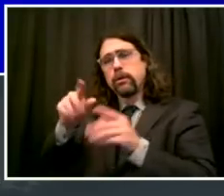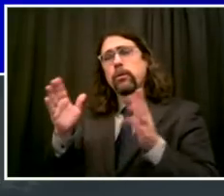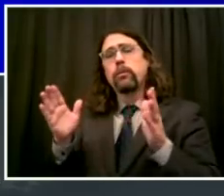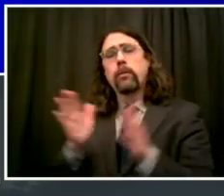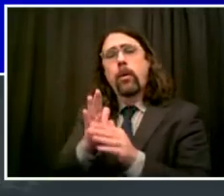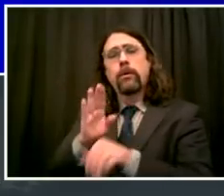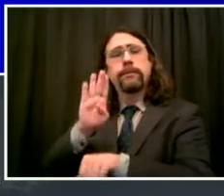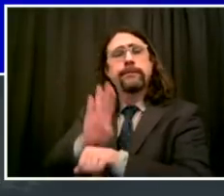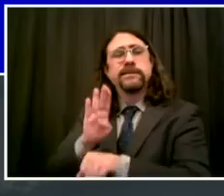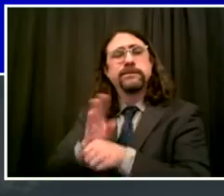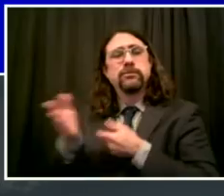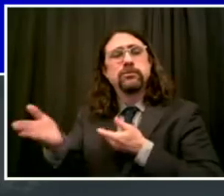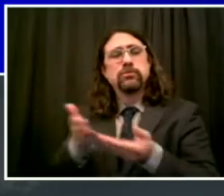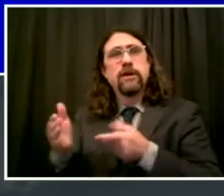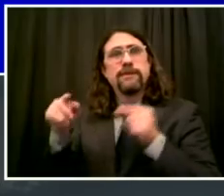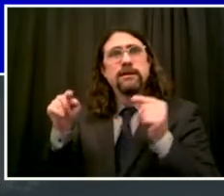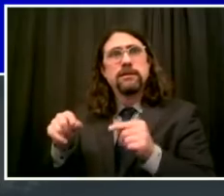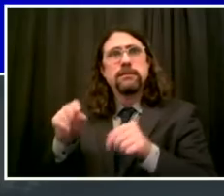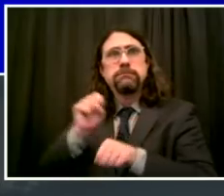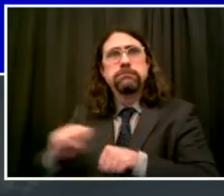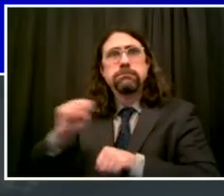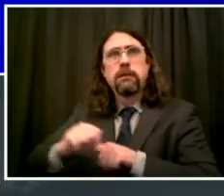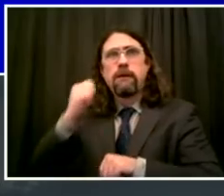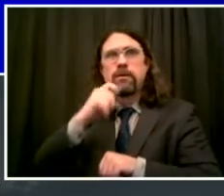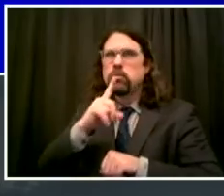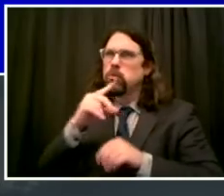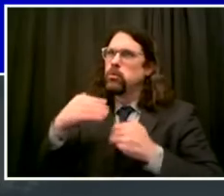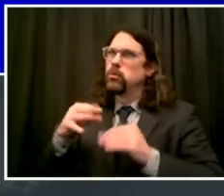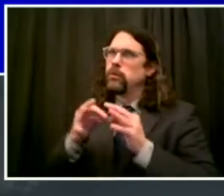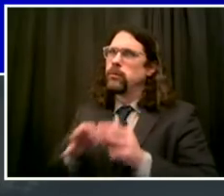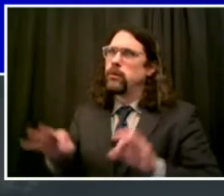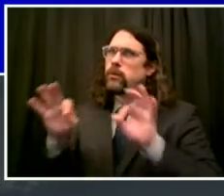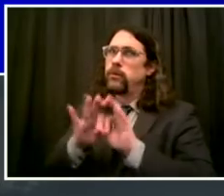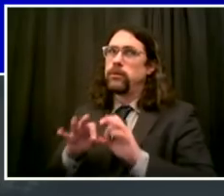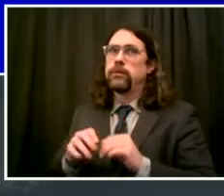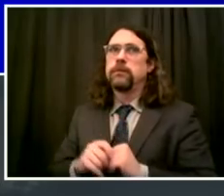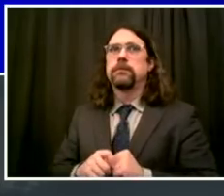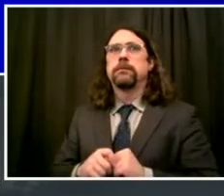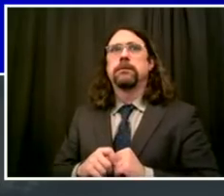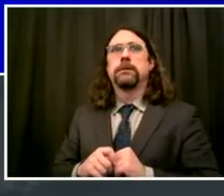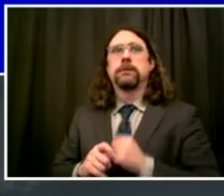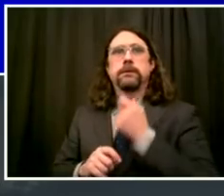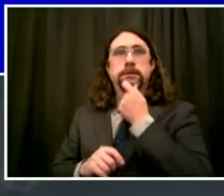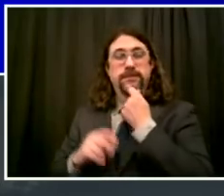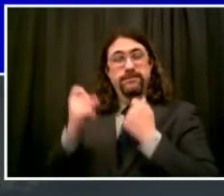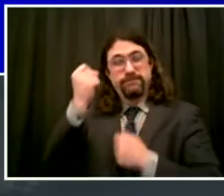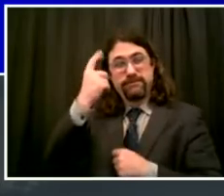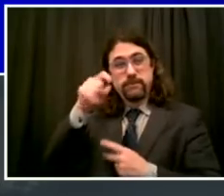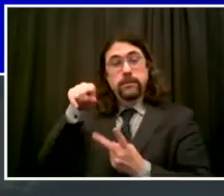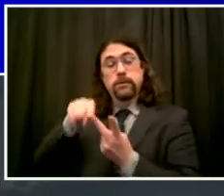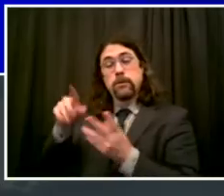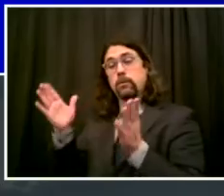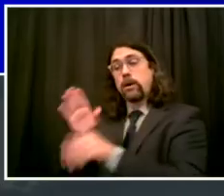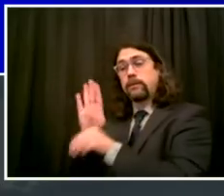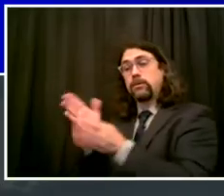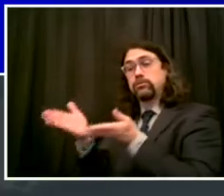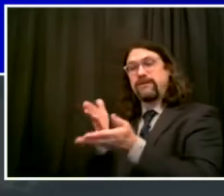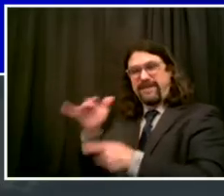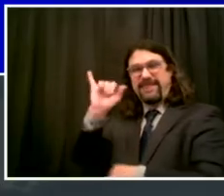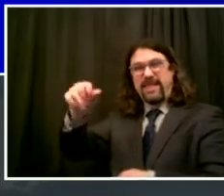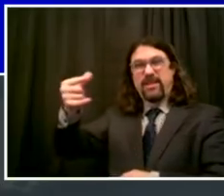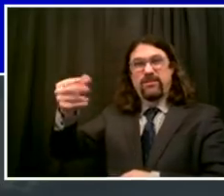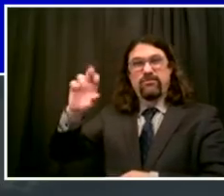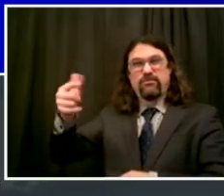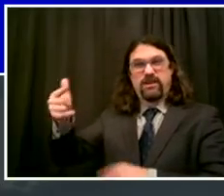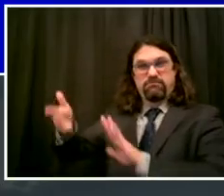be the commissioner following Greg, to pick up the work that he's done and deepen it in the next 20 months ahead in